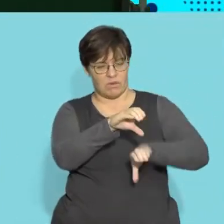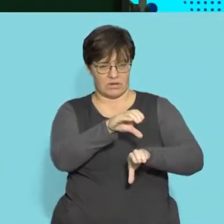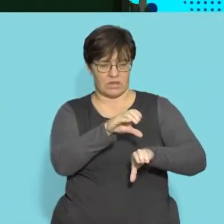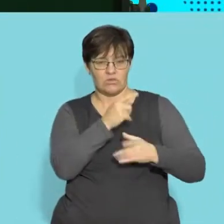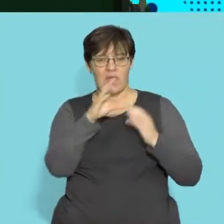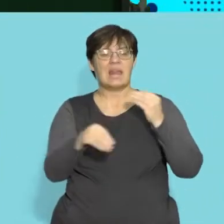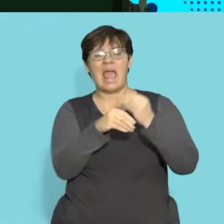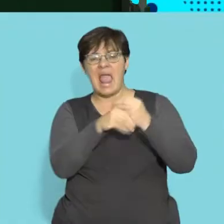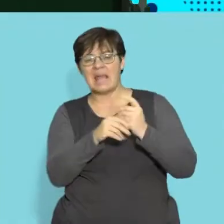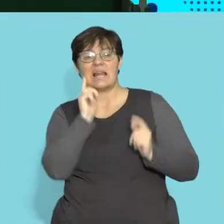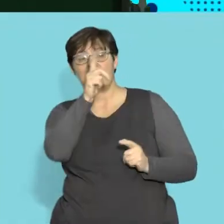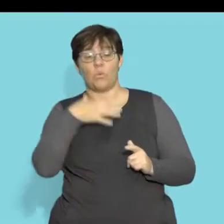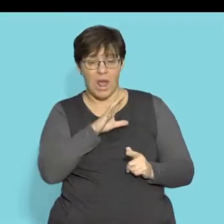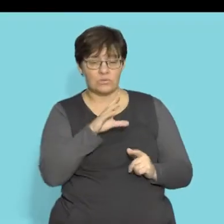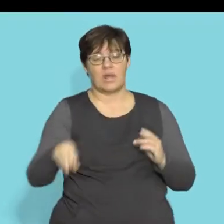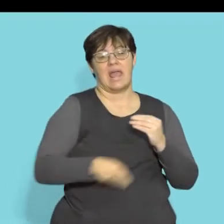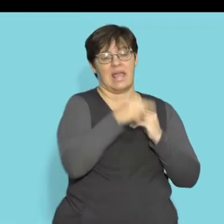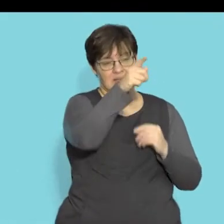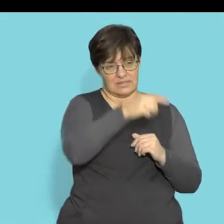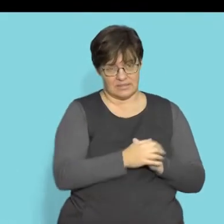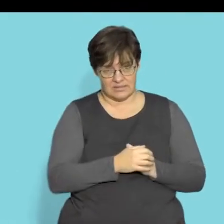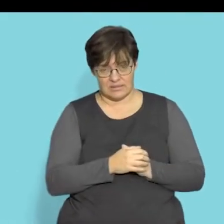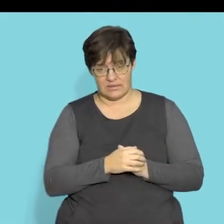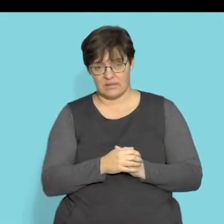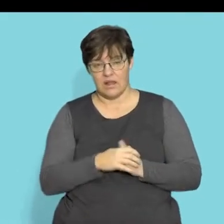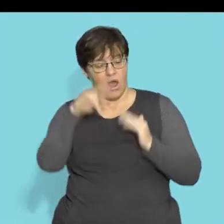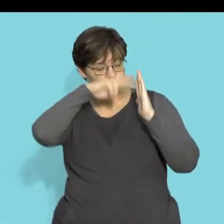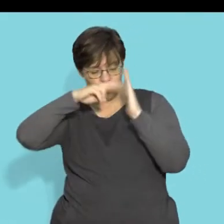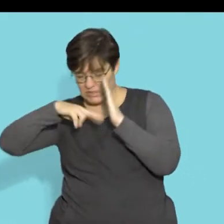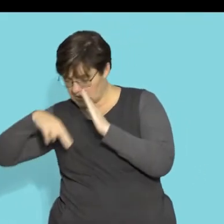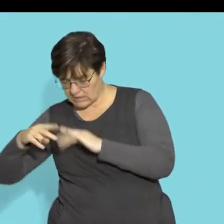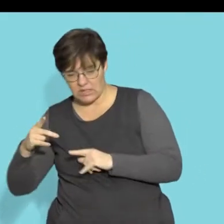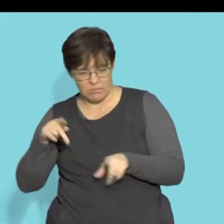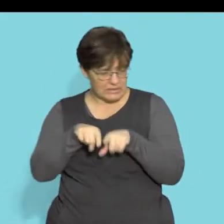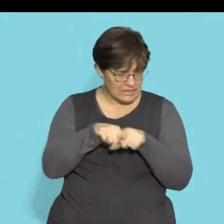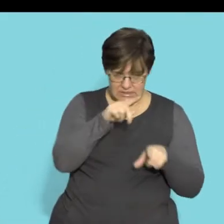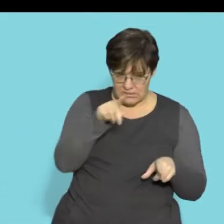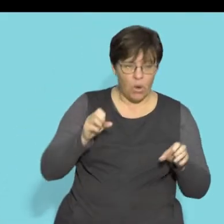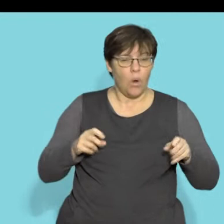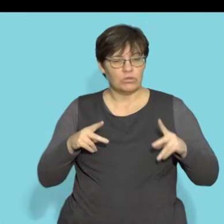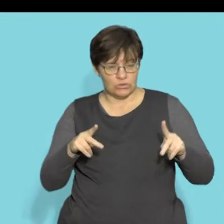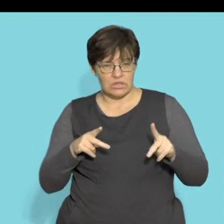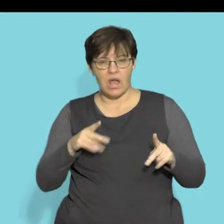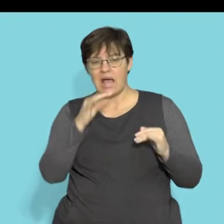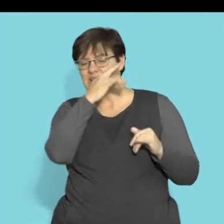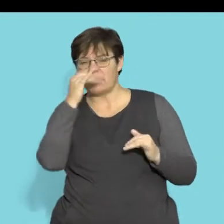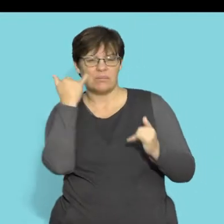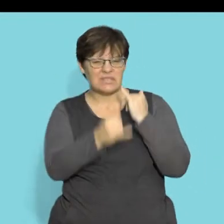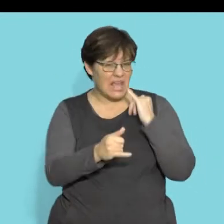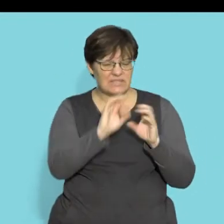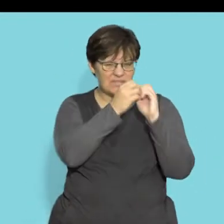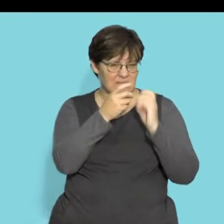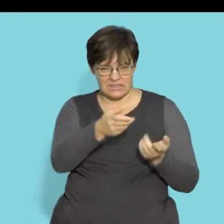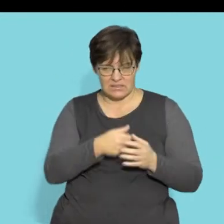can go in and add some bit of more information. Proofread your essay carefully. This is the opportunity for you to pick out spelling